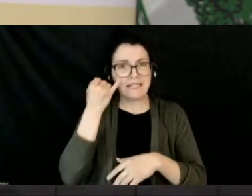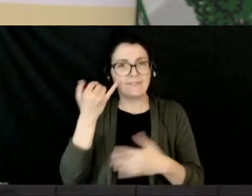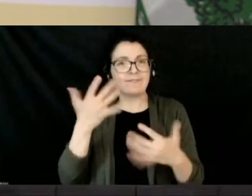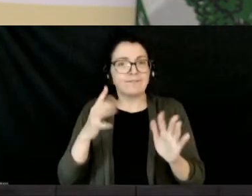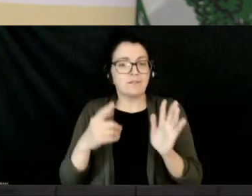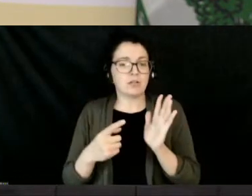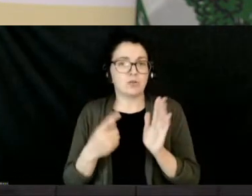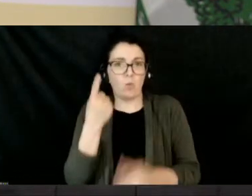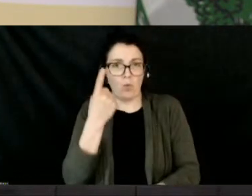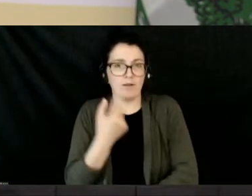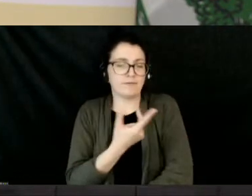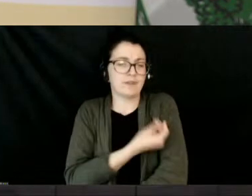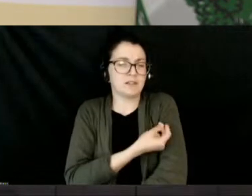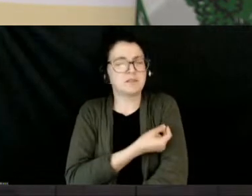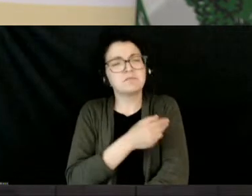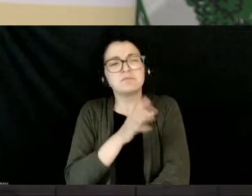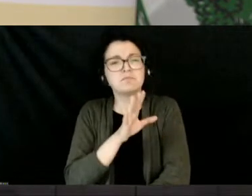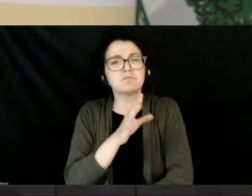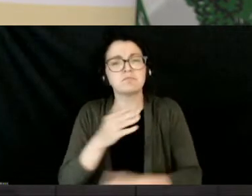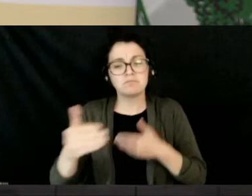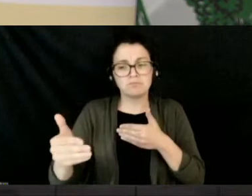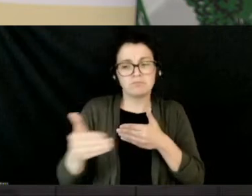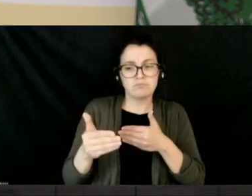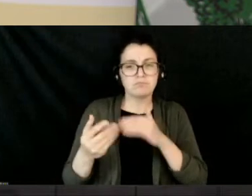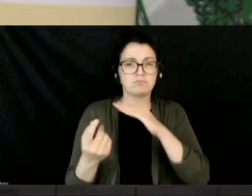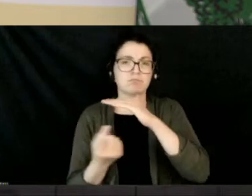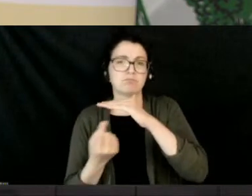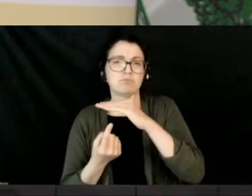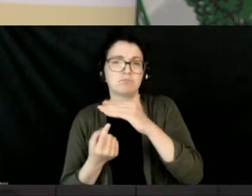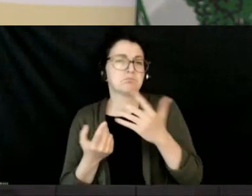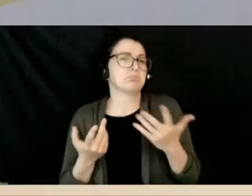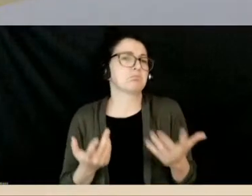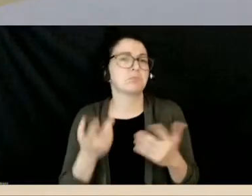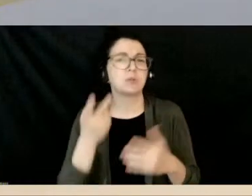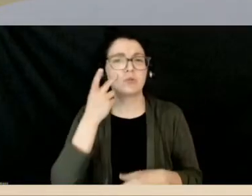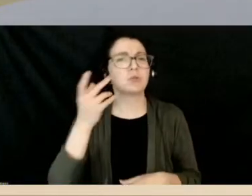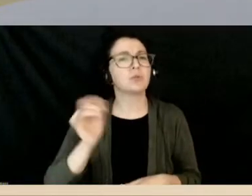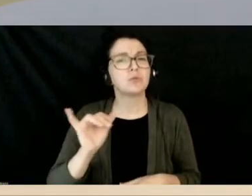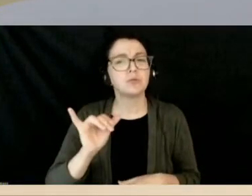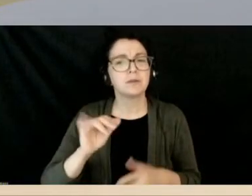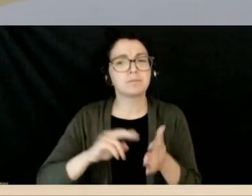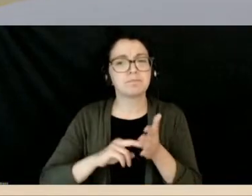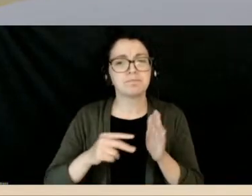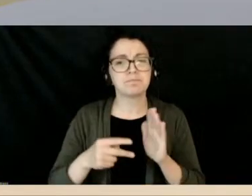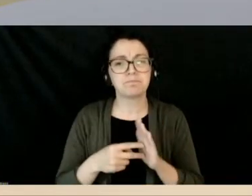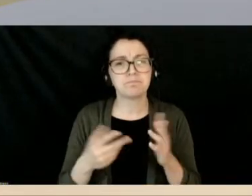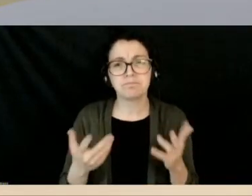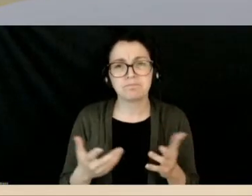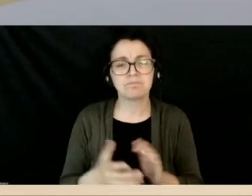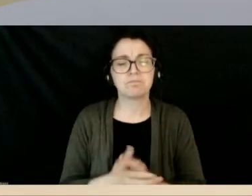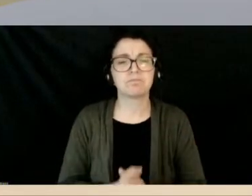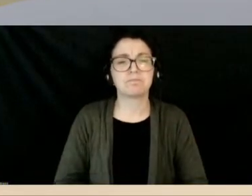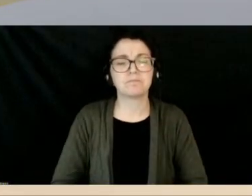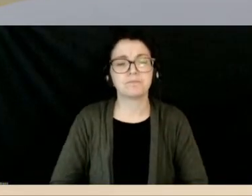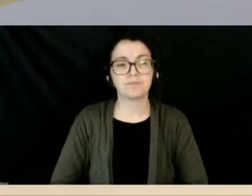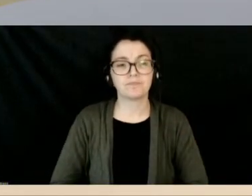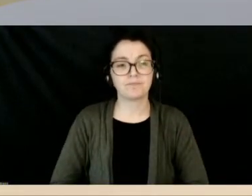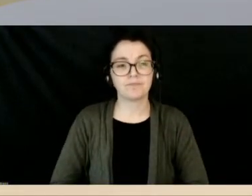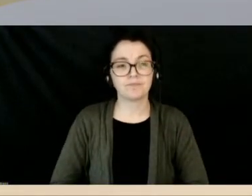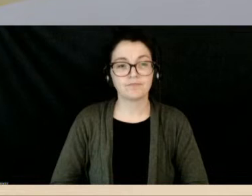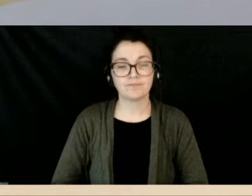wondering if you could provide a little more clarification on what that shorter isolation period means and what that could look like. Hi,